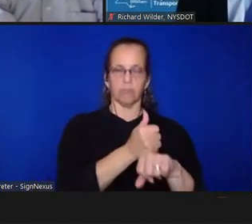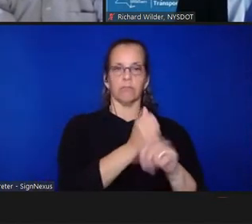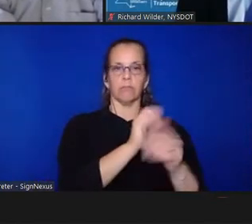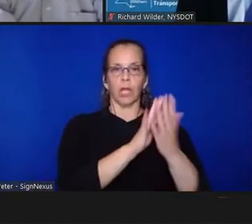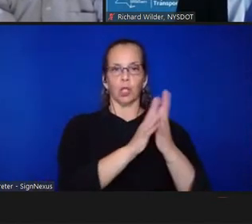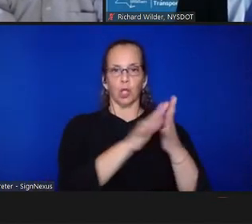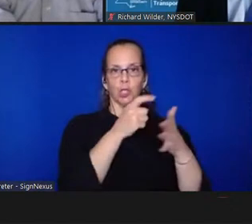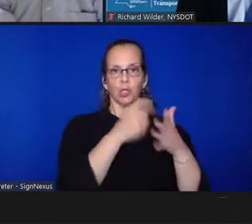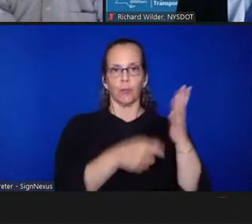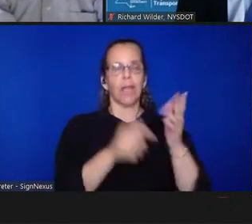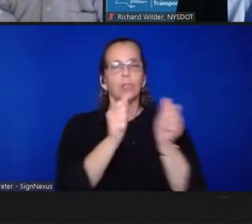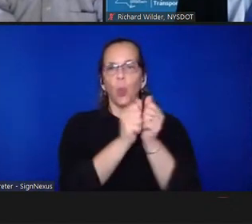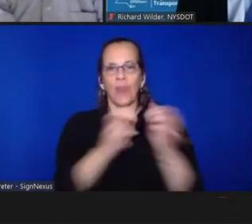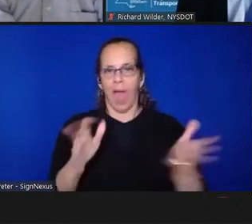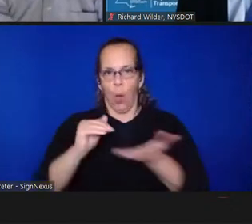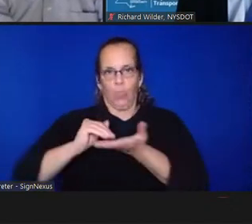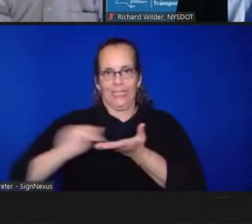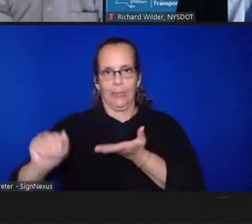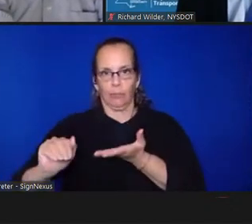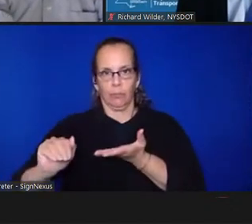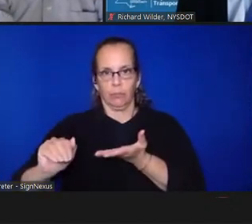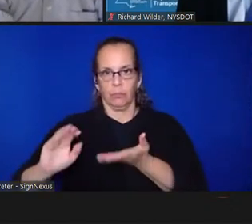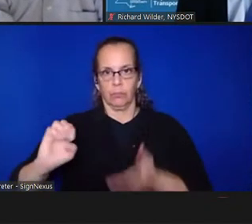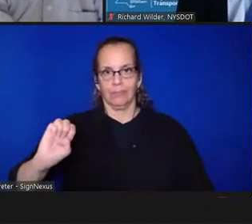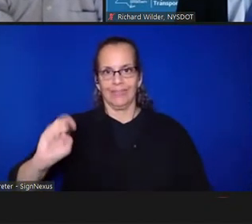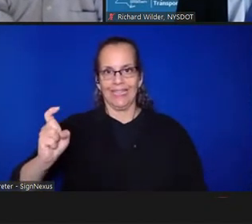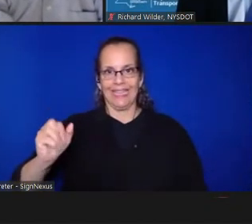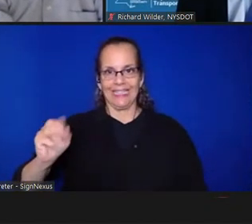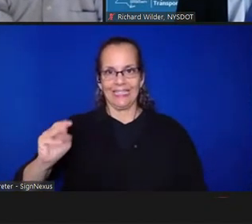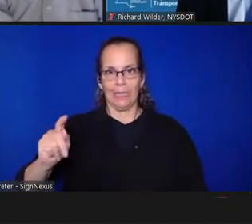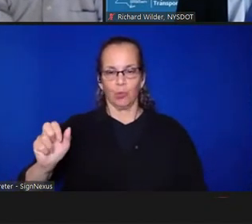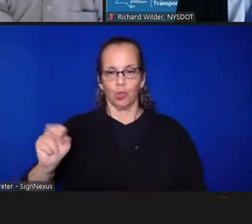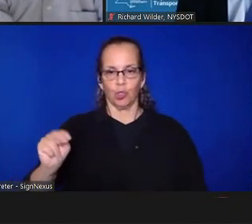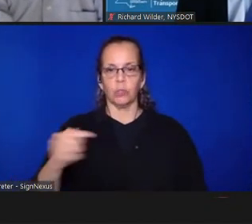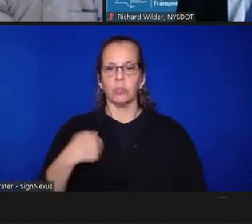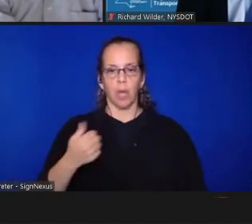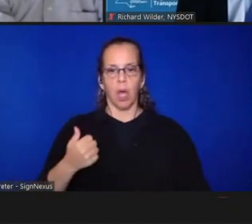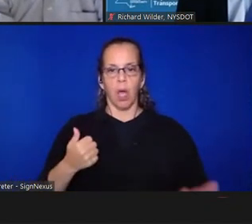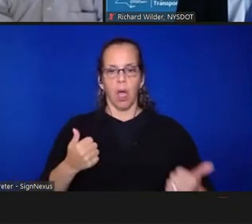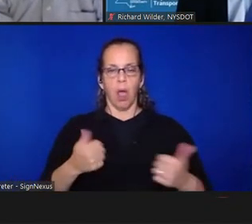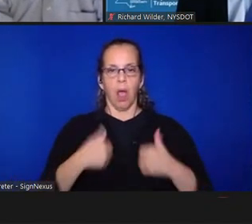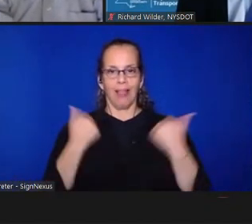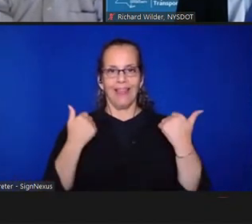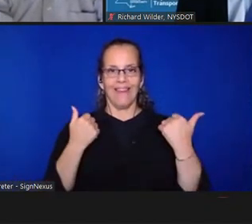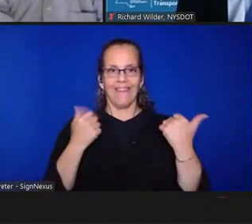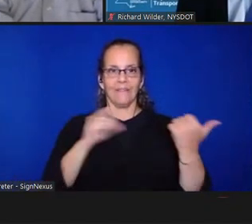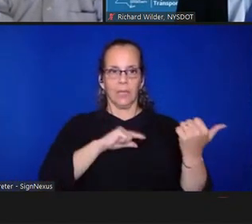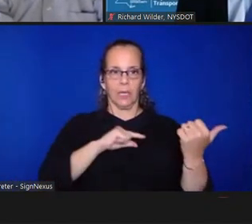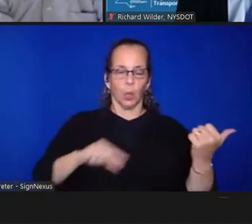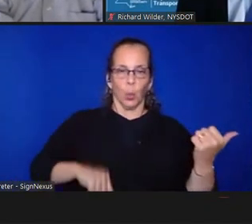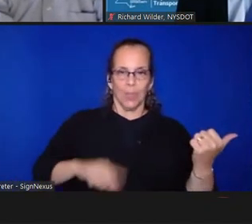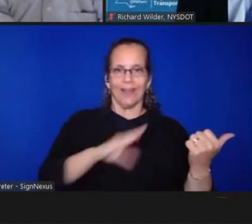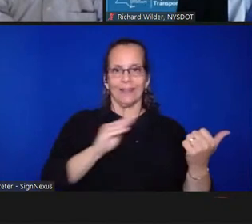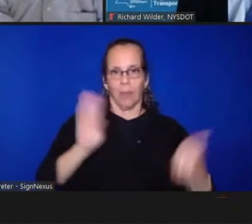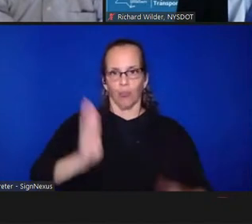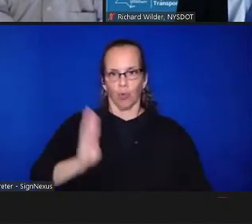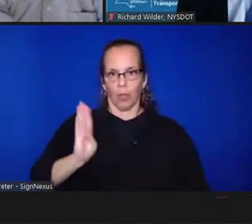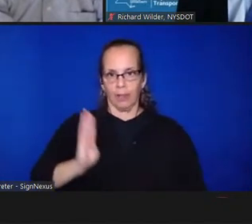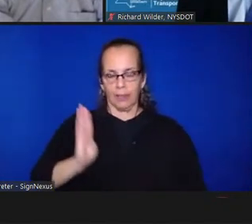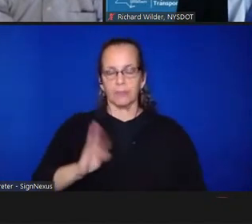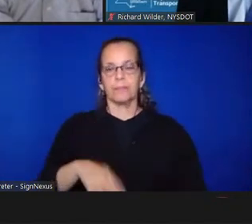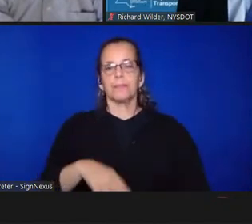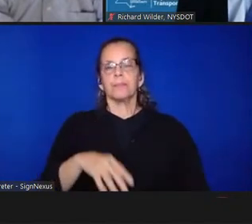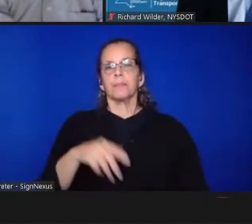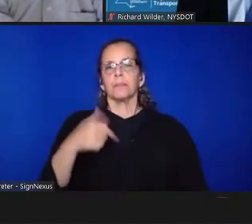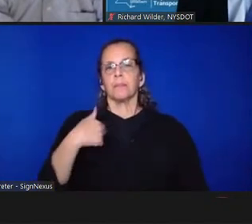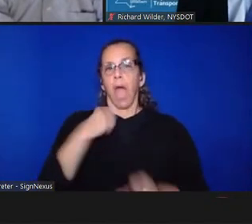exemptions I am I more or less a lifelong resident of kings and queens counties I currently work on the